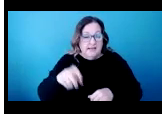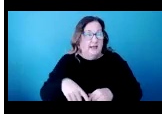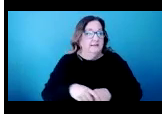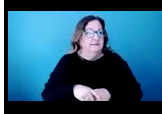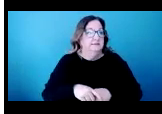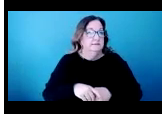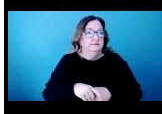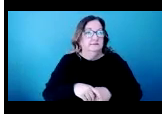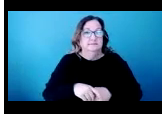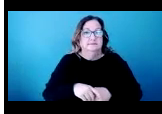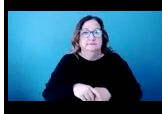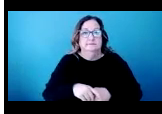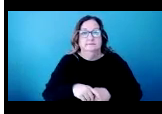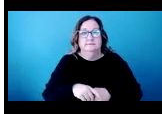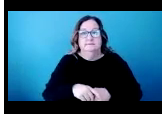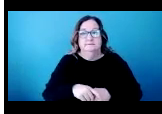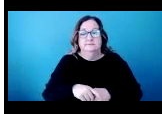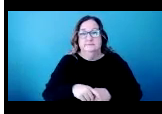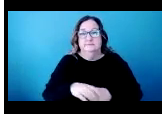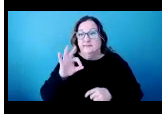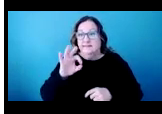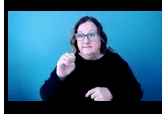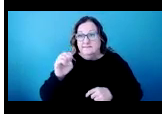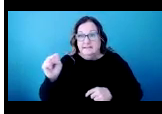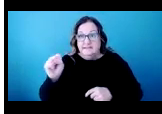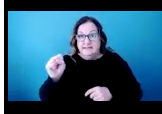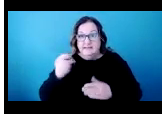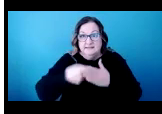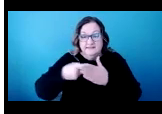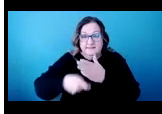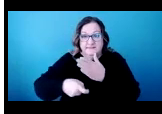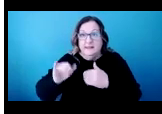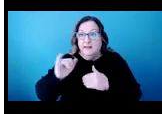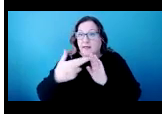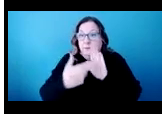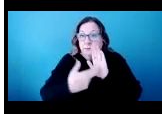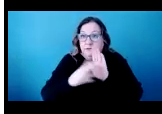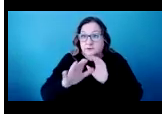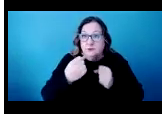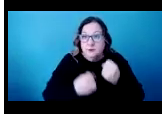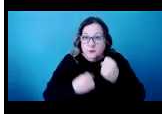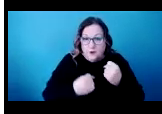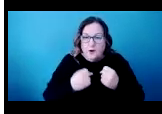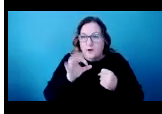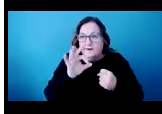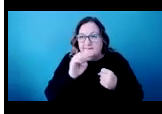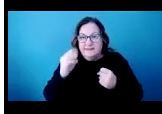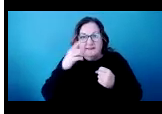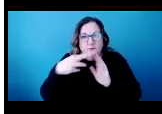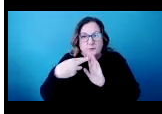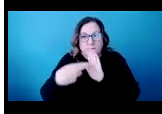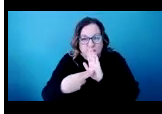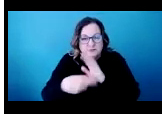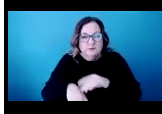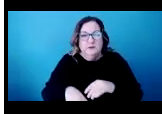your car, different fees, like when every year you have to register your vehicle, so registration fees, also like